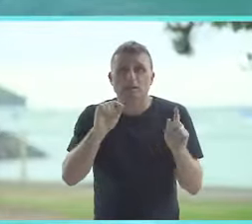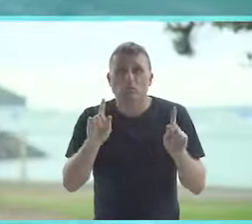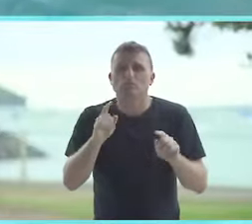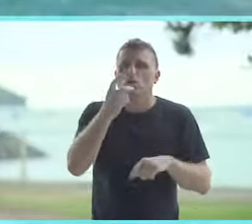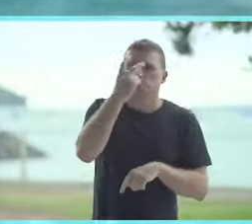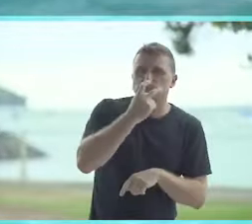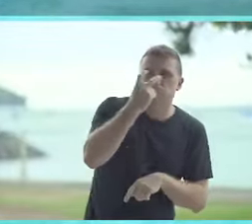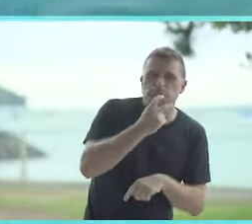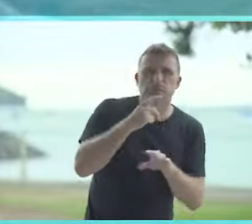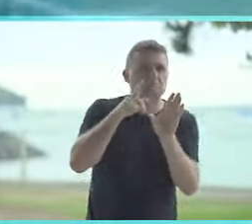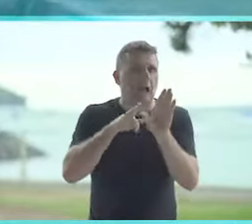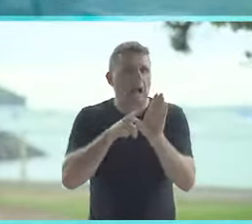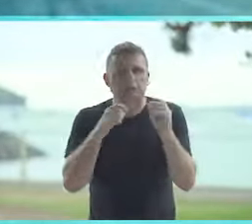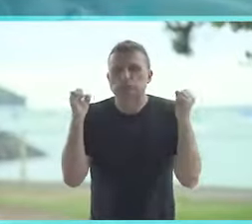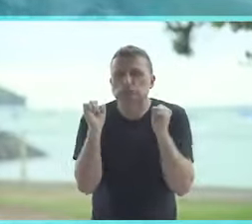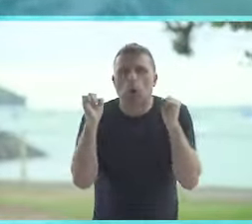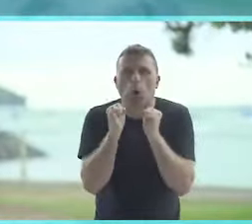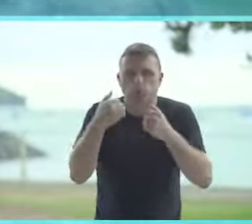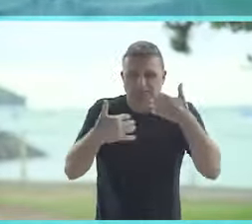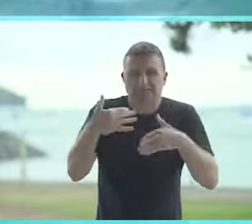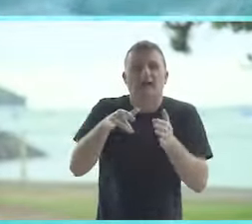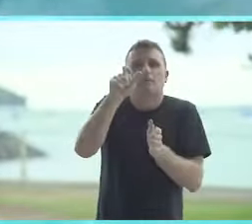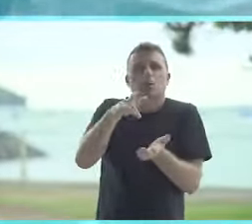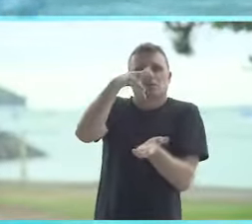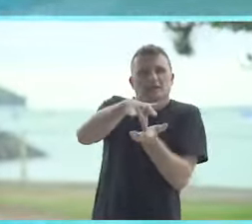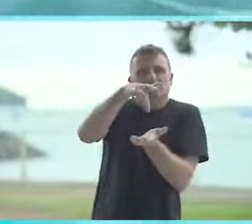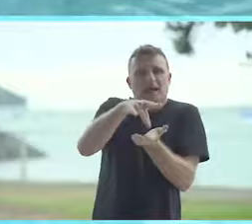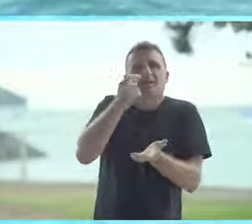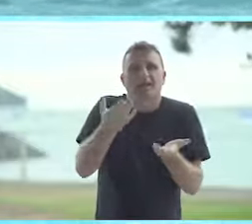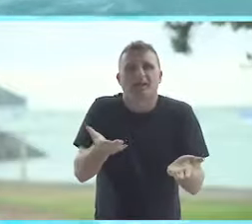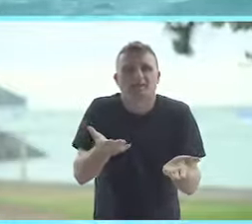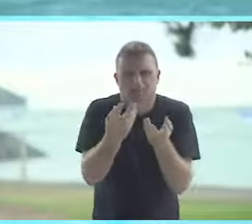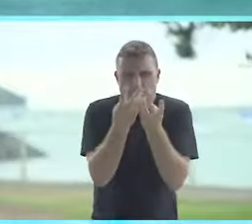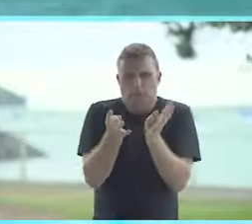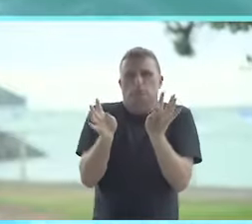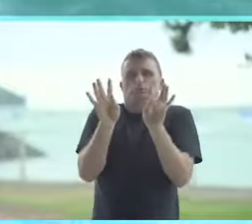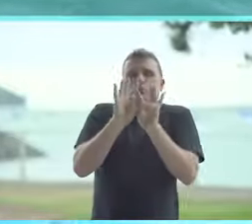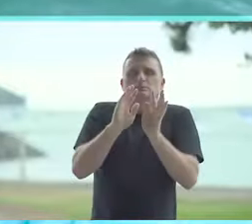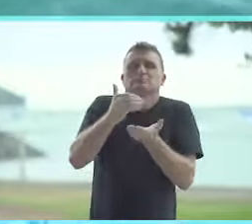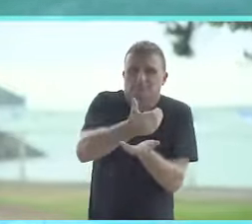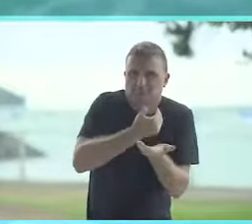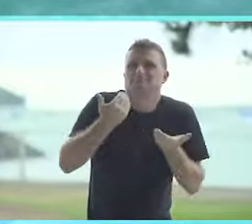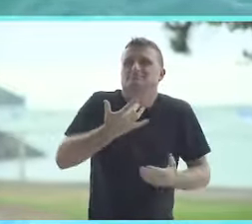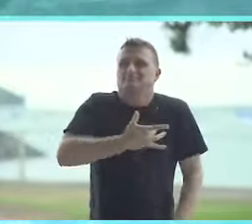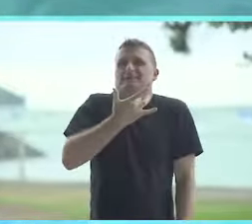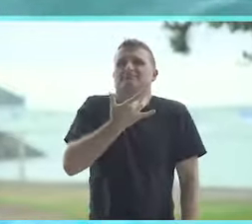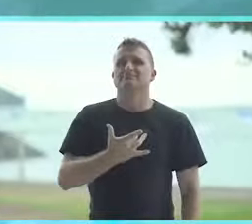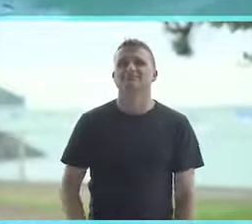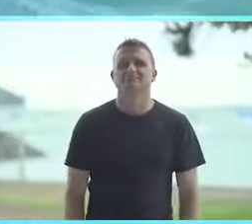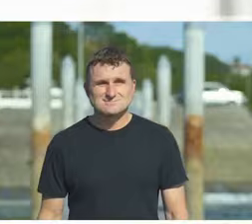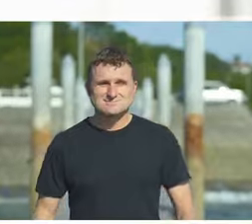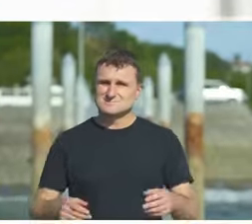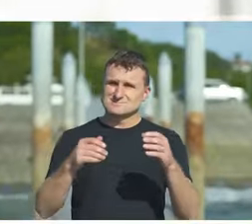the best place to put the oldest, youngest, coldest, or most injured person in the group. This position saves